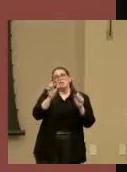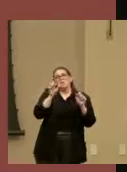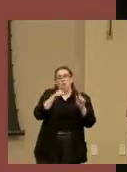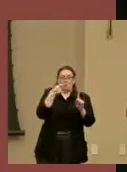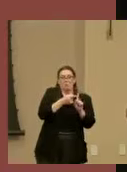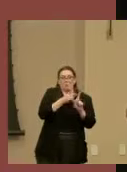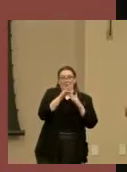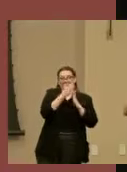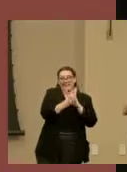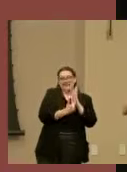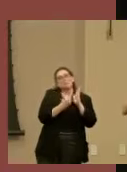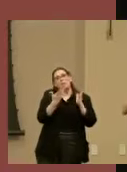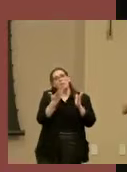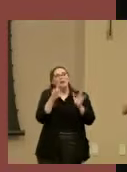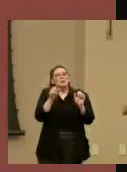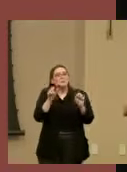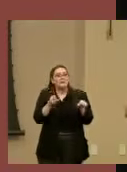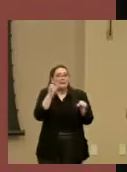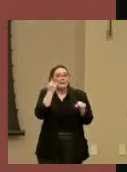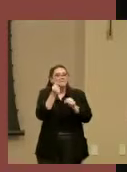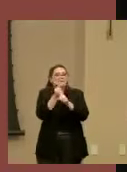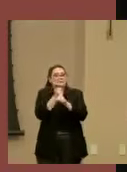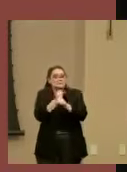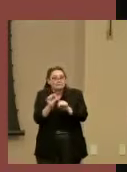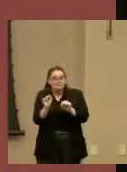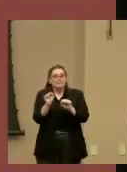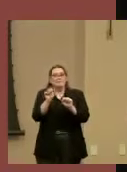they have the most safest